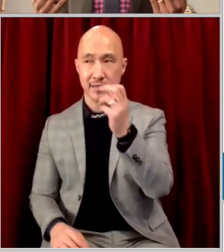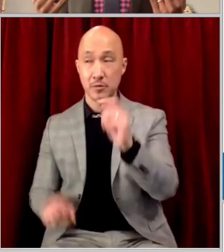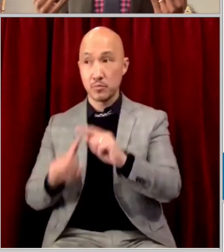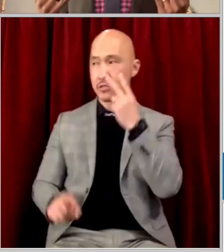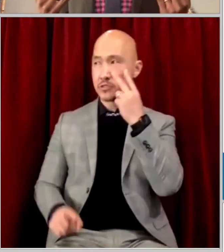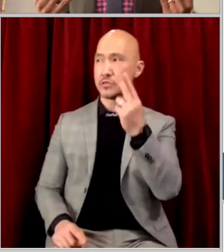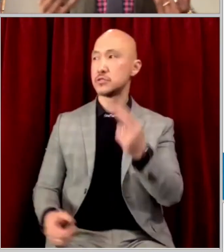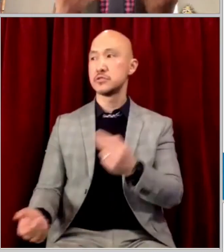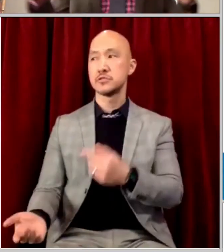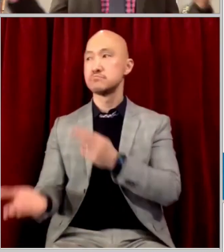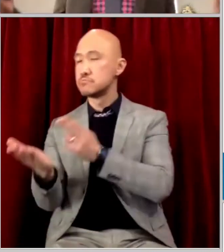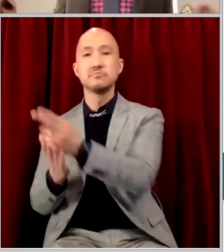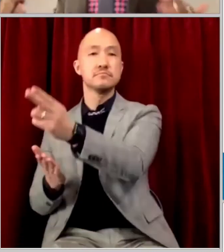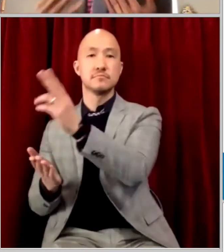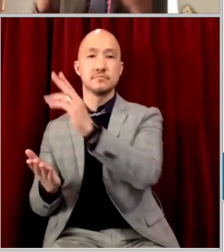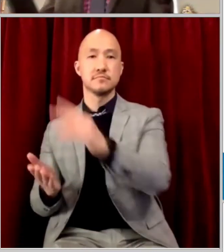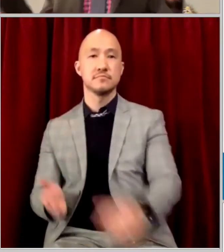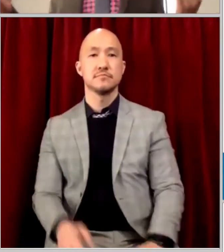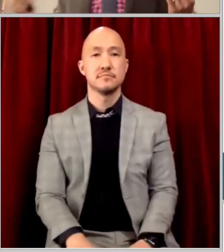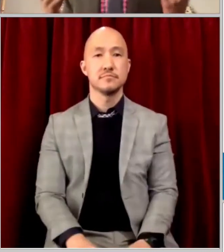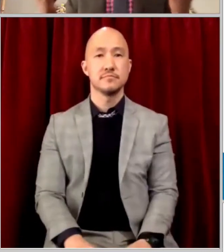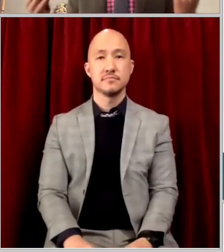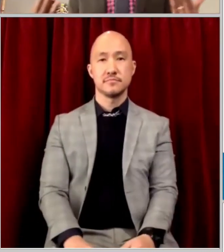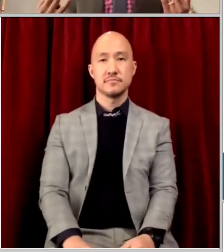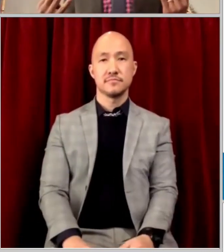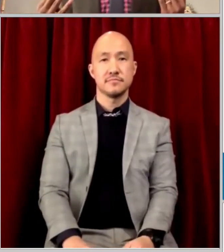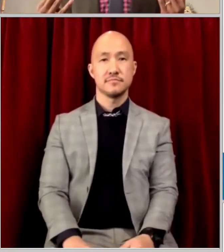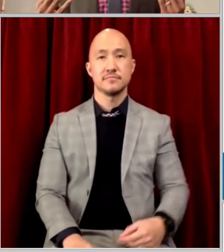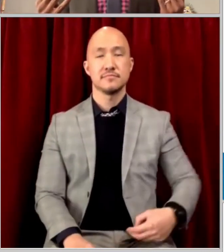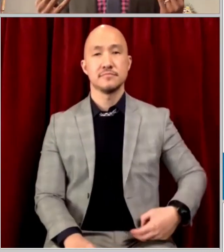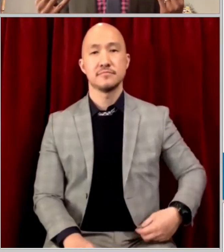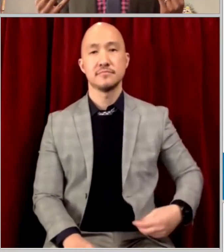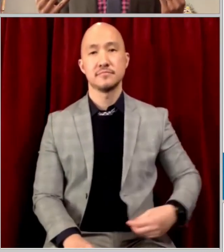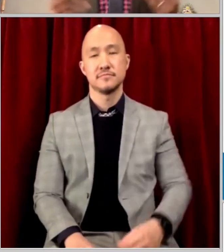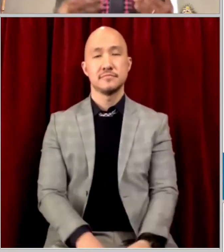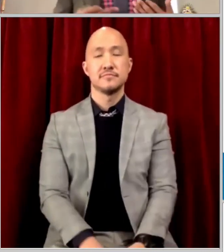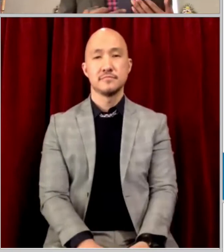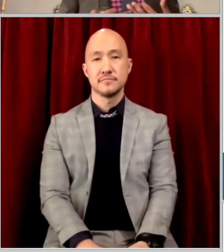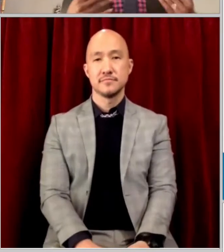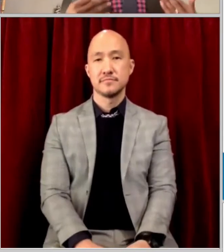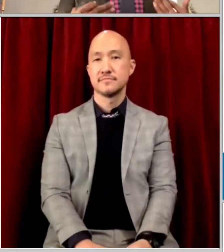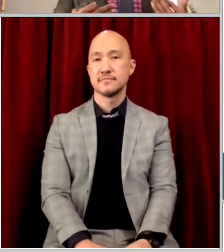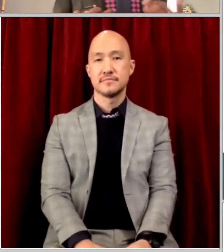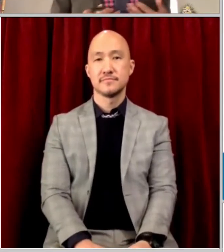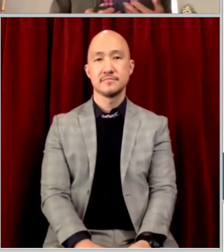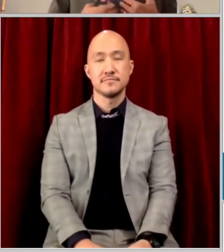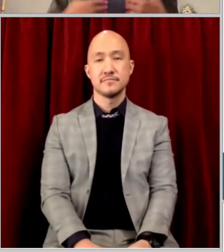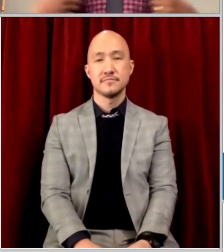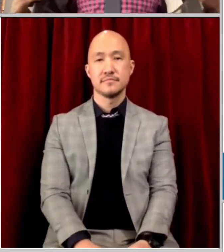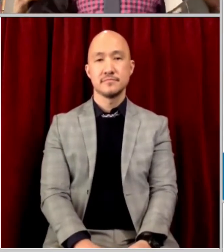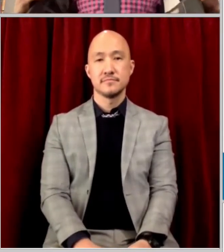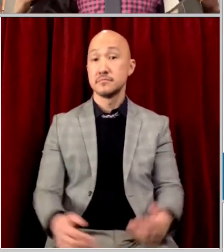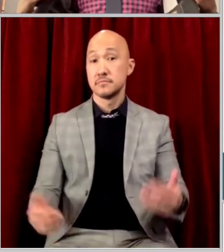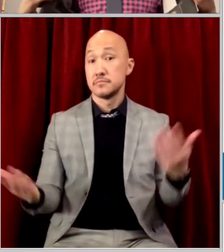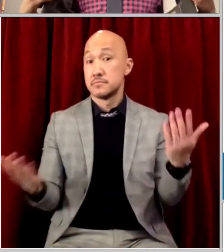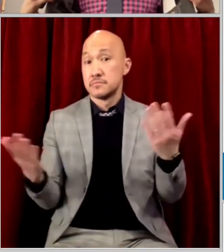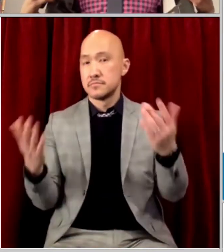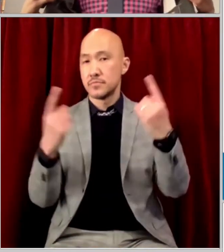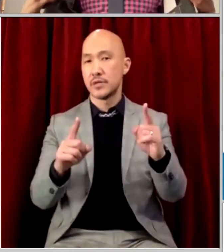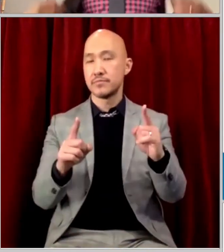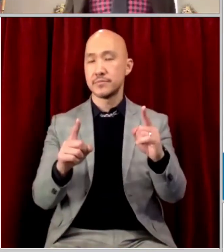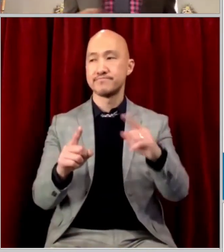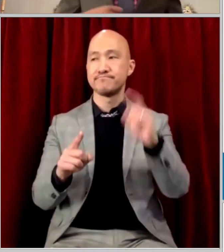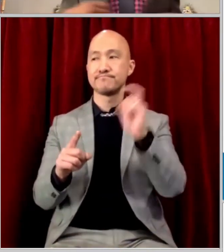right? Trying to stay happily married and out of trouble. But what happened there is I had to shine my